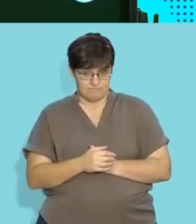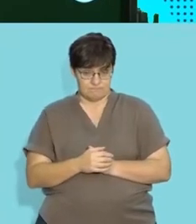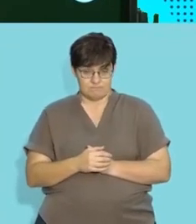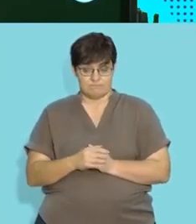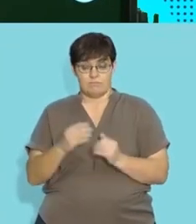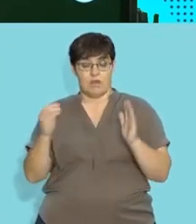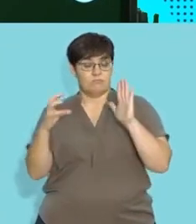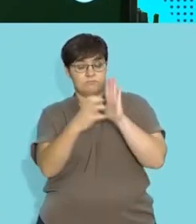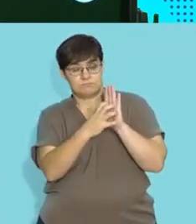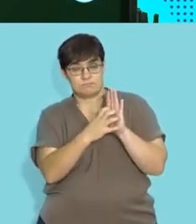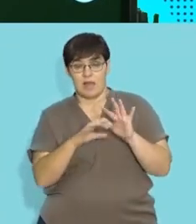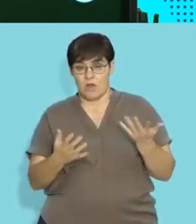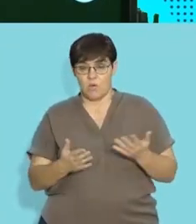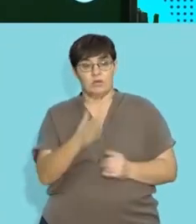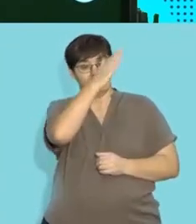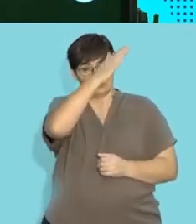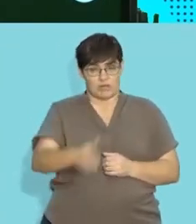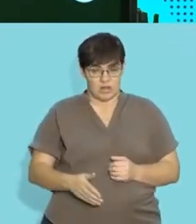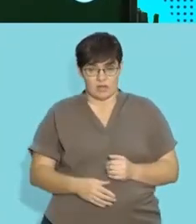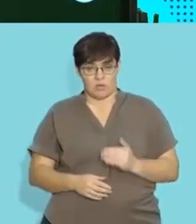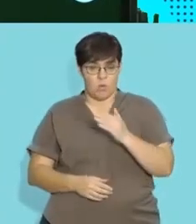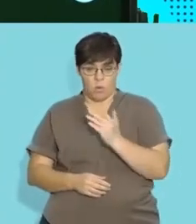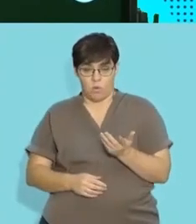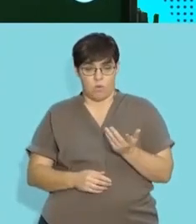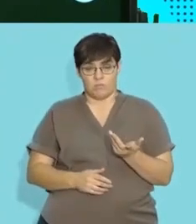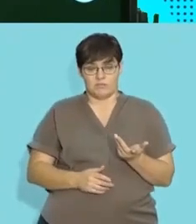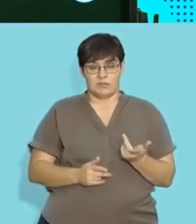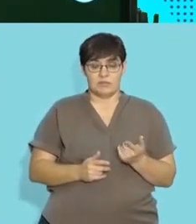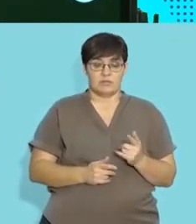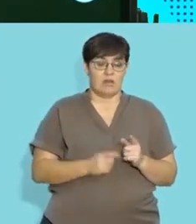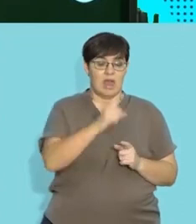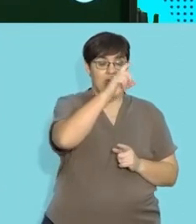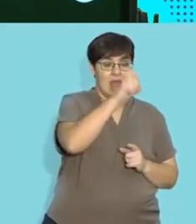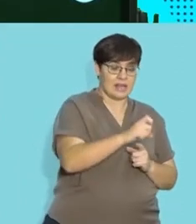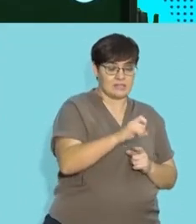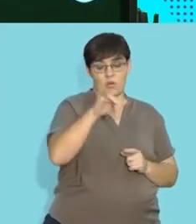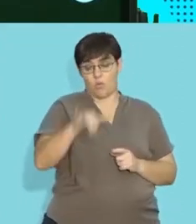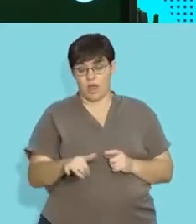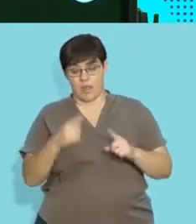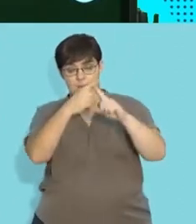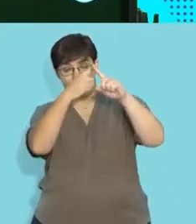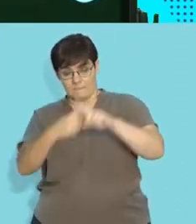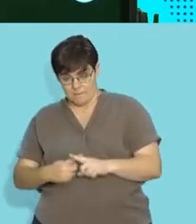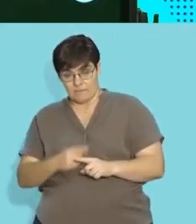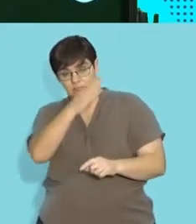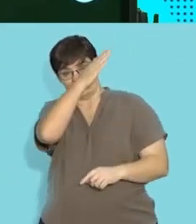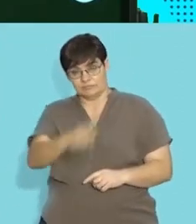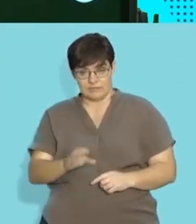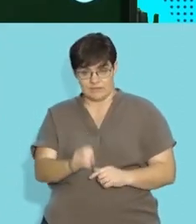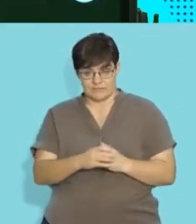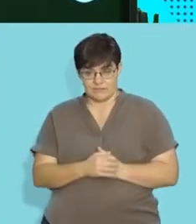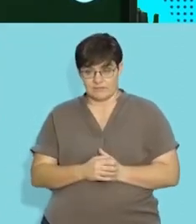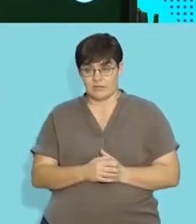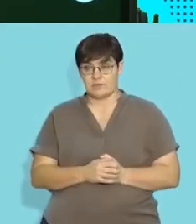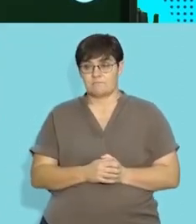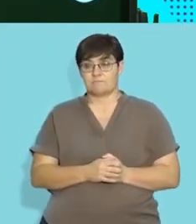we together? But to draw that equation of a line is a straight line. I mean, I can find the x-intercept and the y-intercept and draw the line. Are we